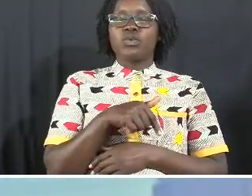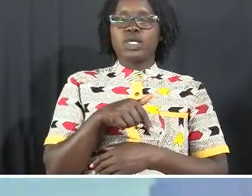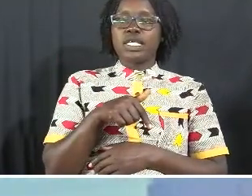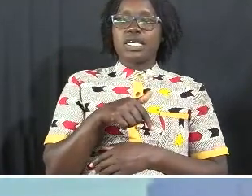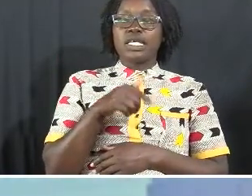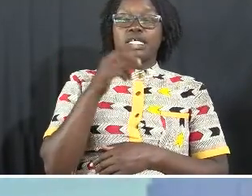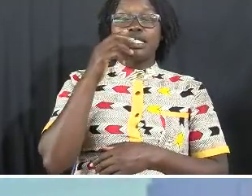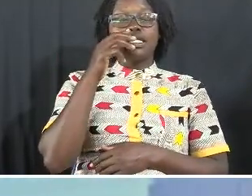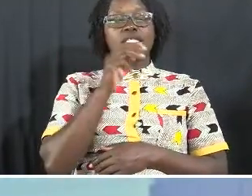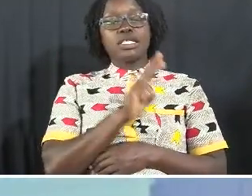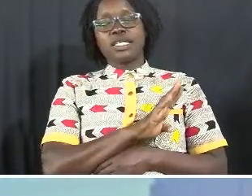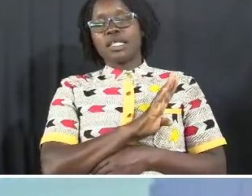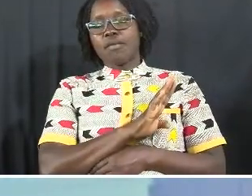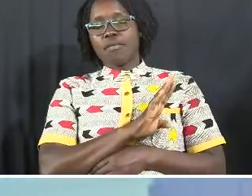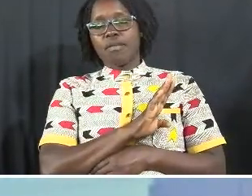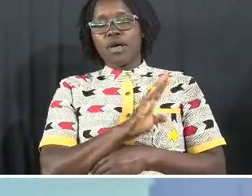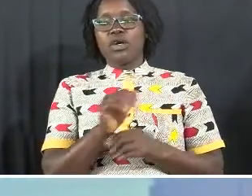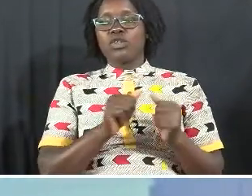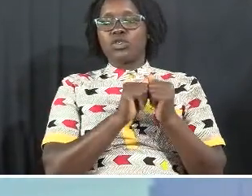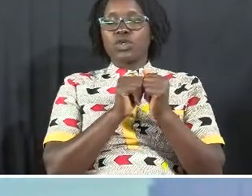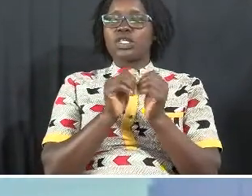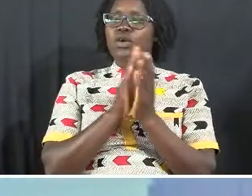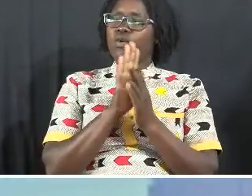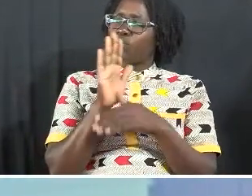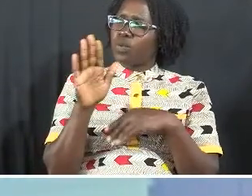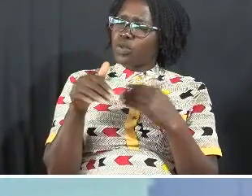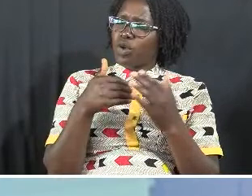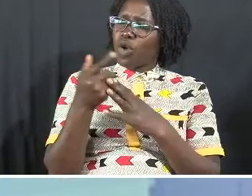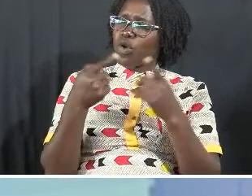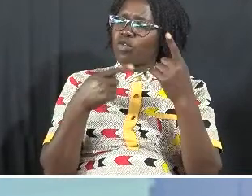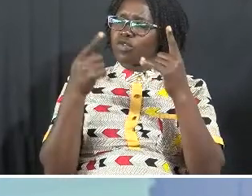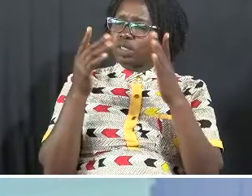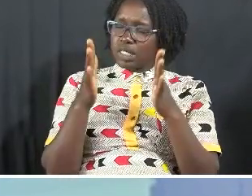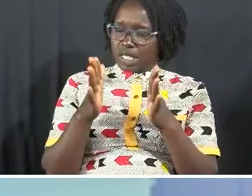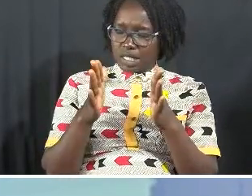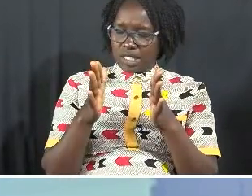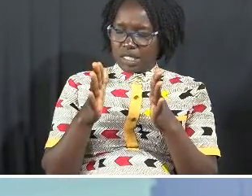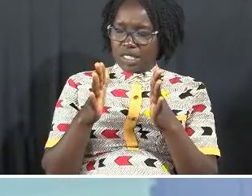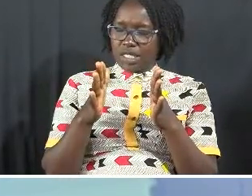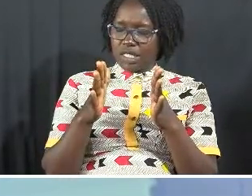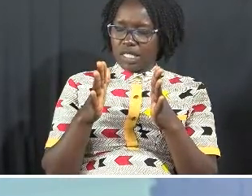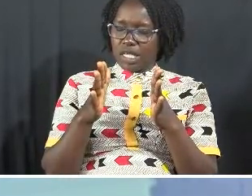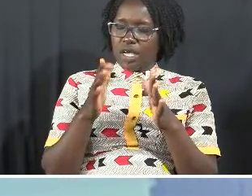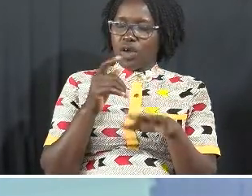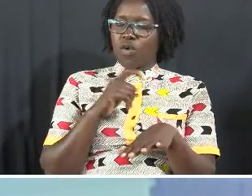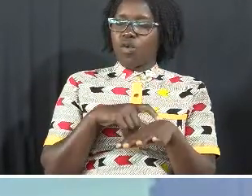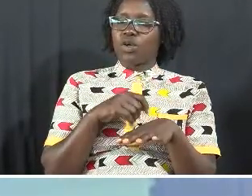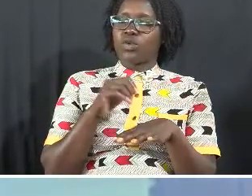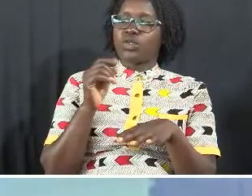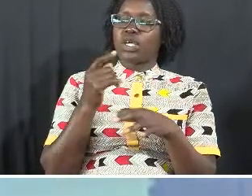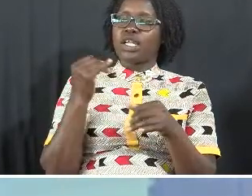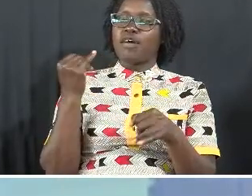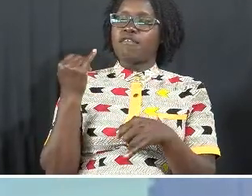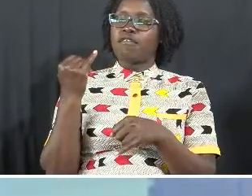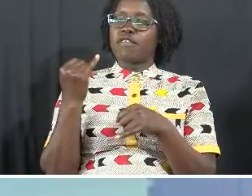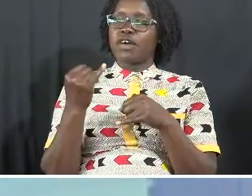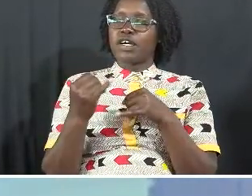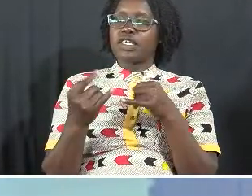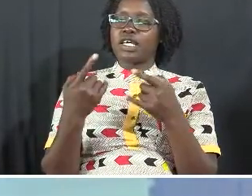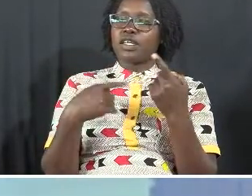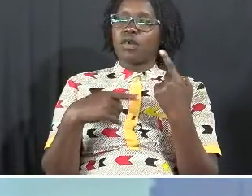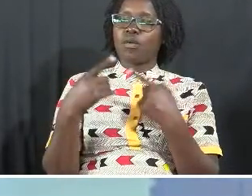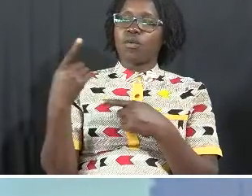see them together with all victors when we shall have finally